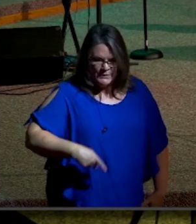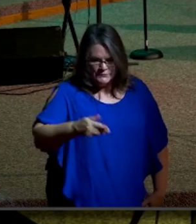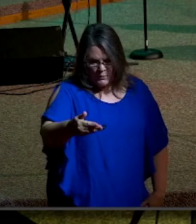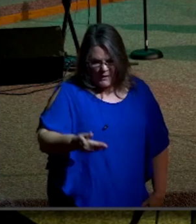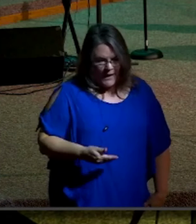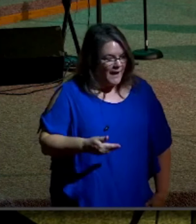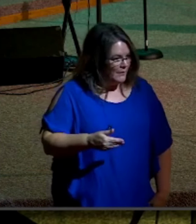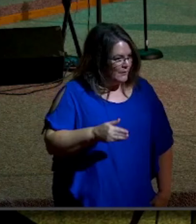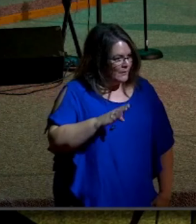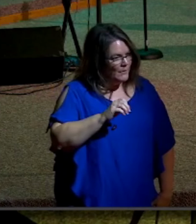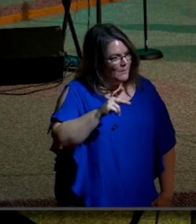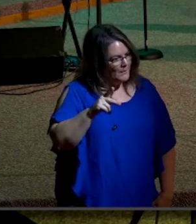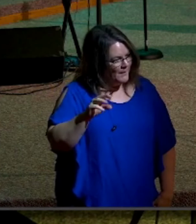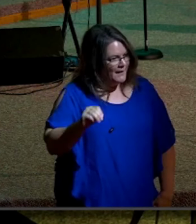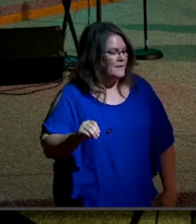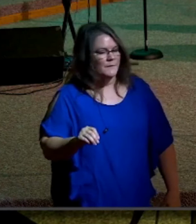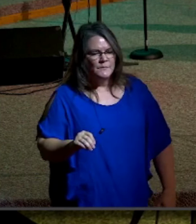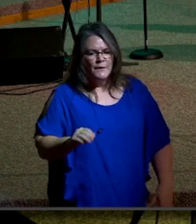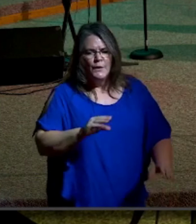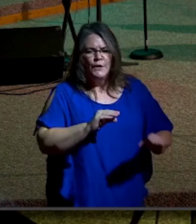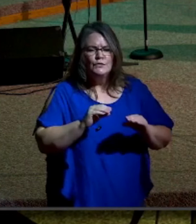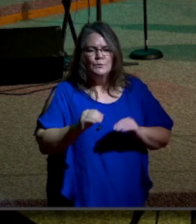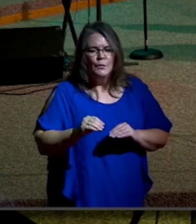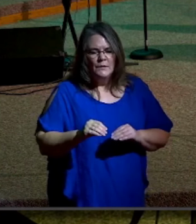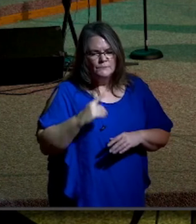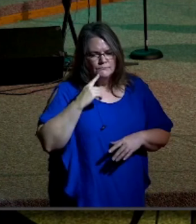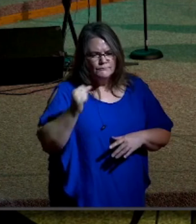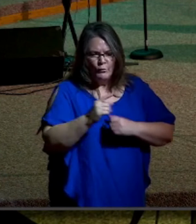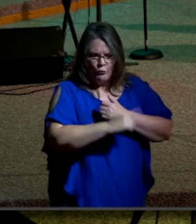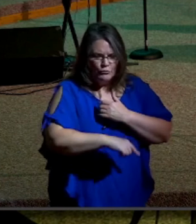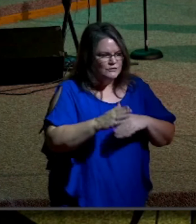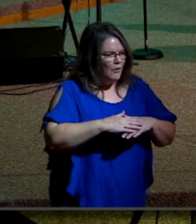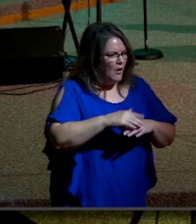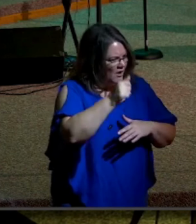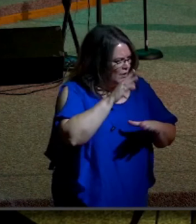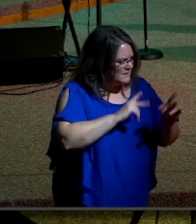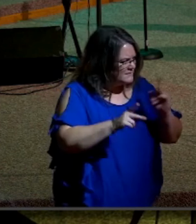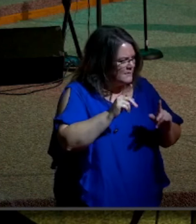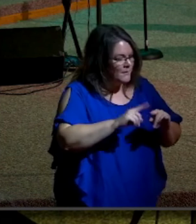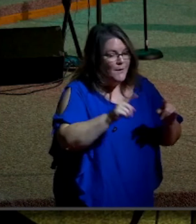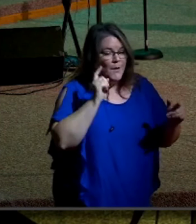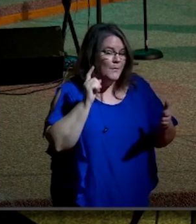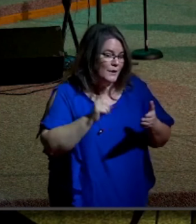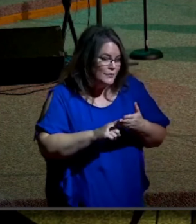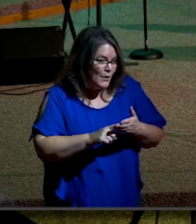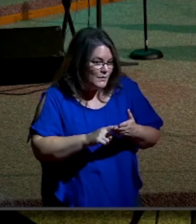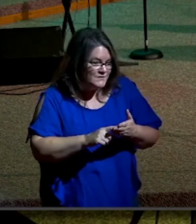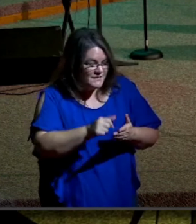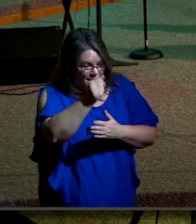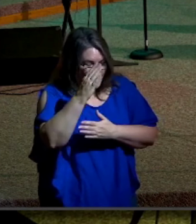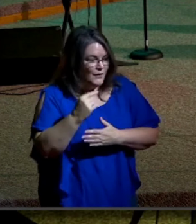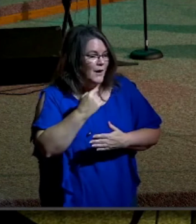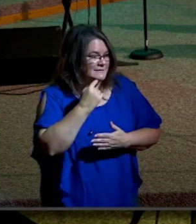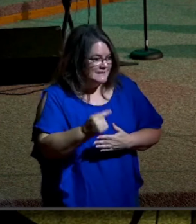place a curse on God's people. But look at this, what God tells Balaam to do in verse